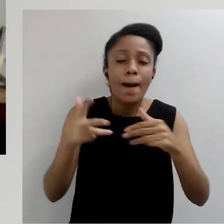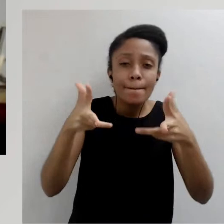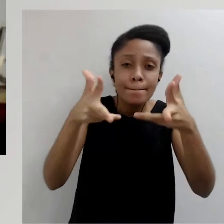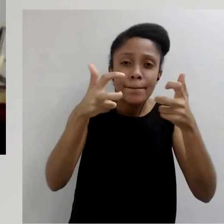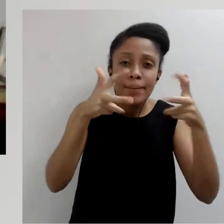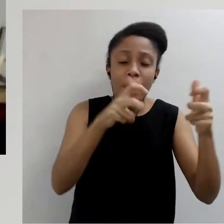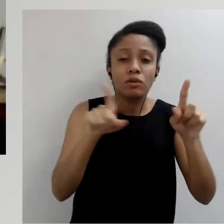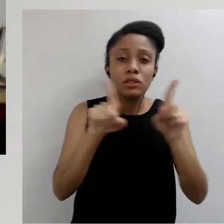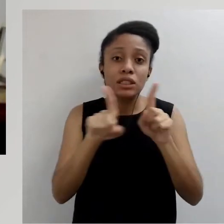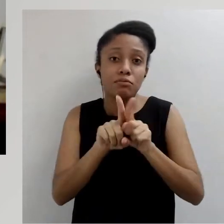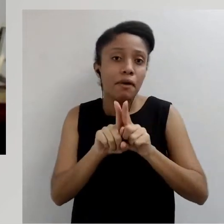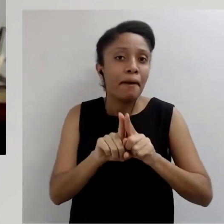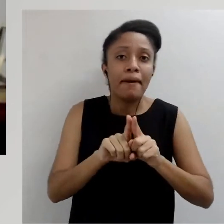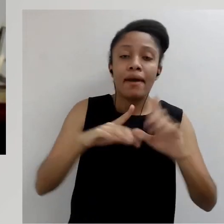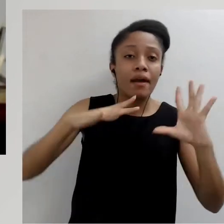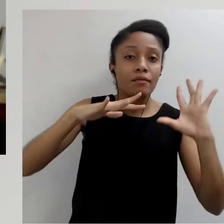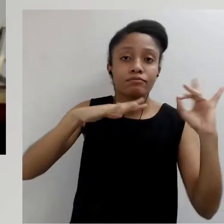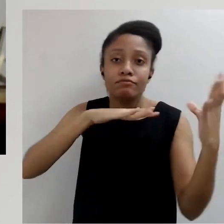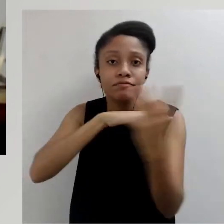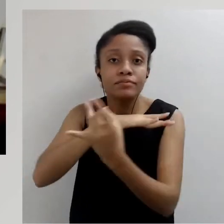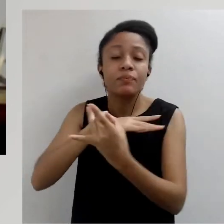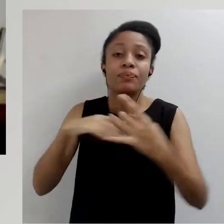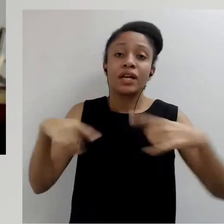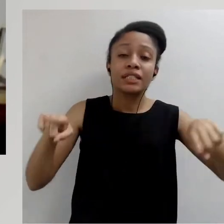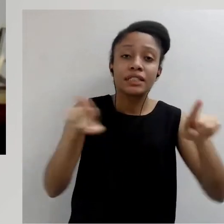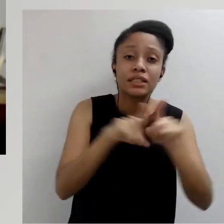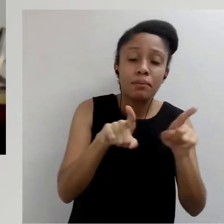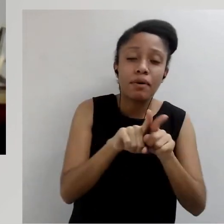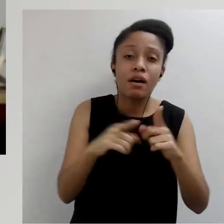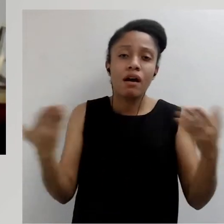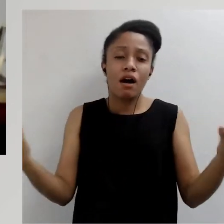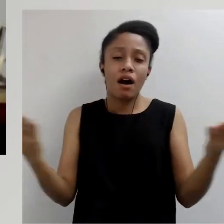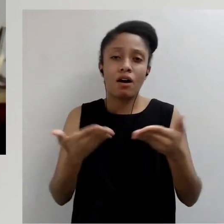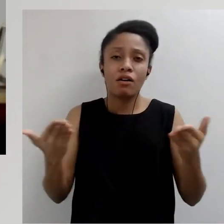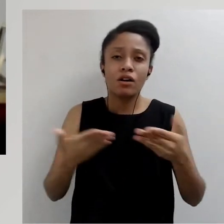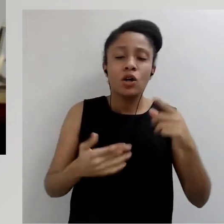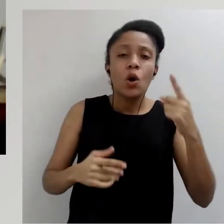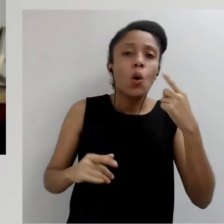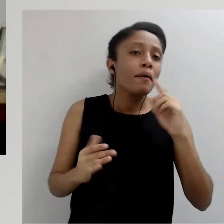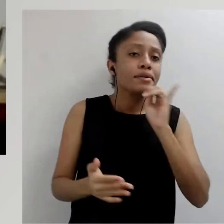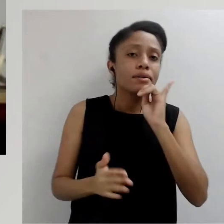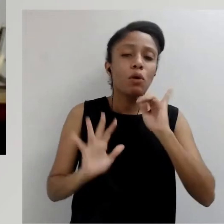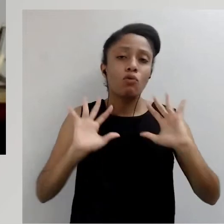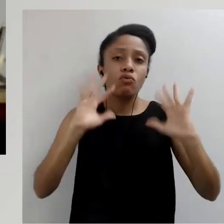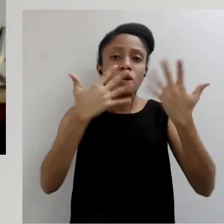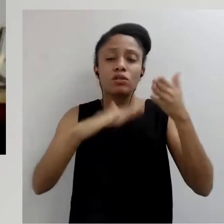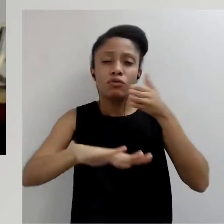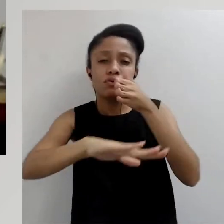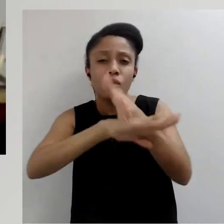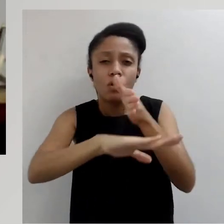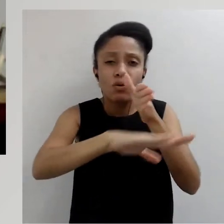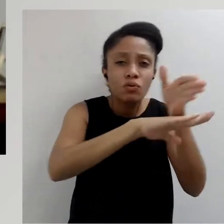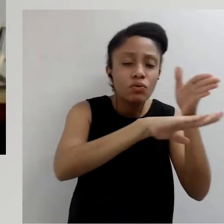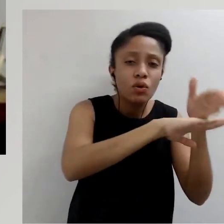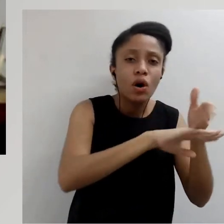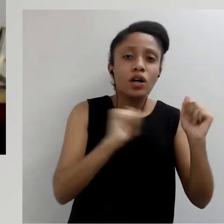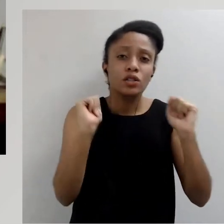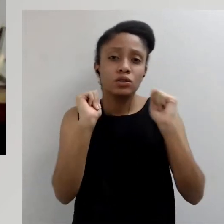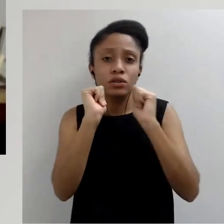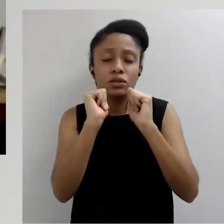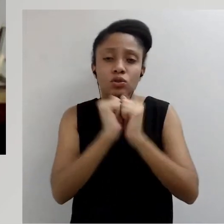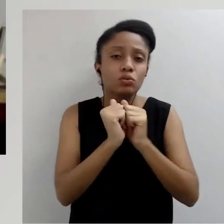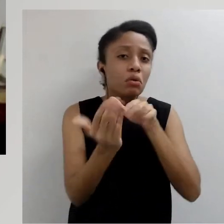know how he's behaving in this social network, how he's receiving the information, what were the last events that this client